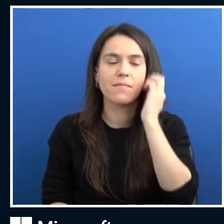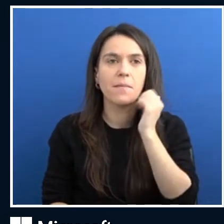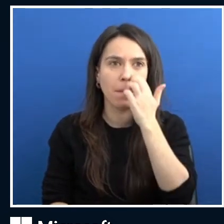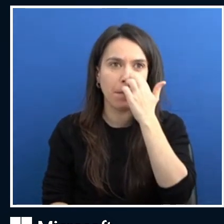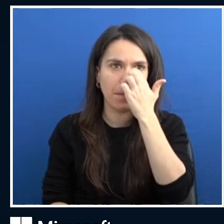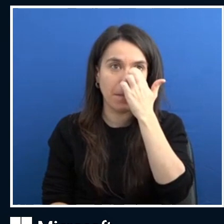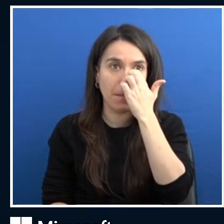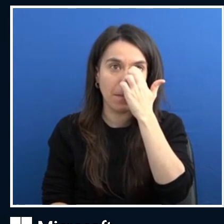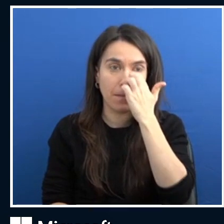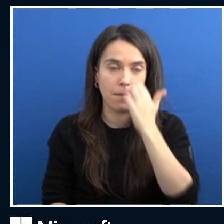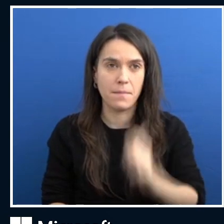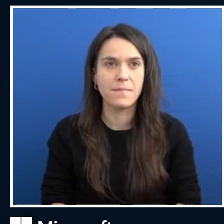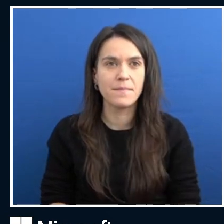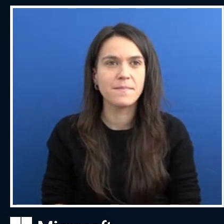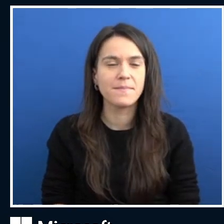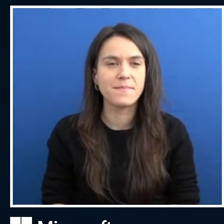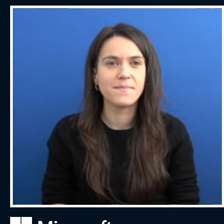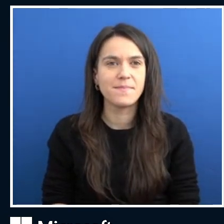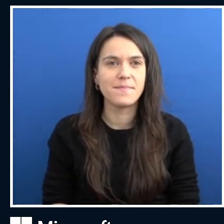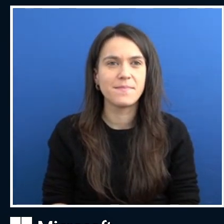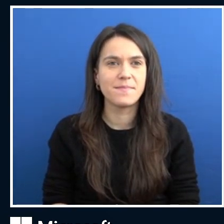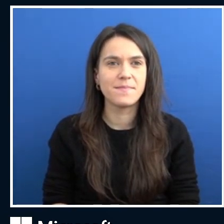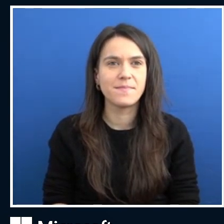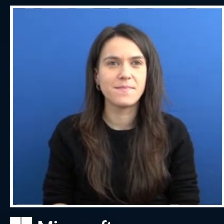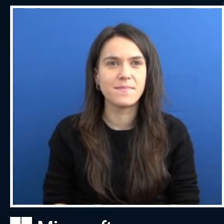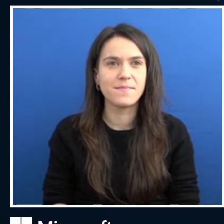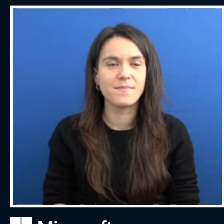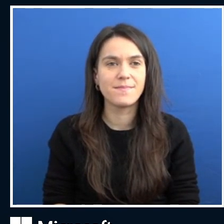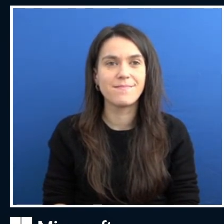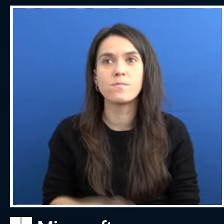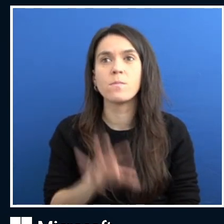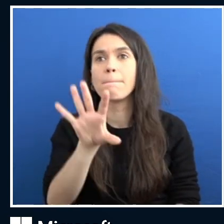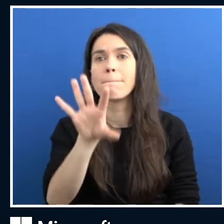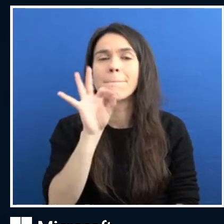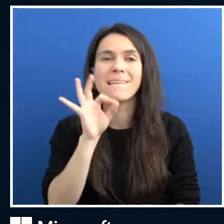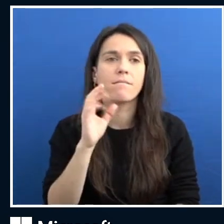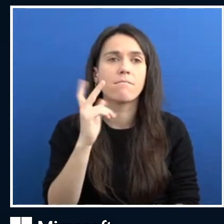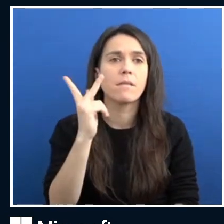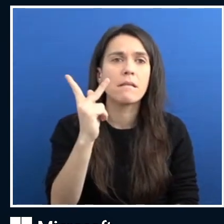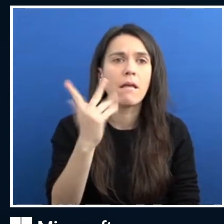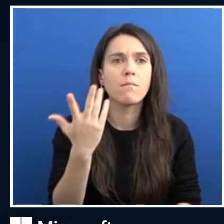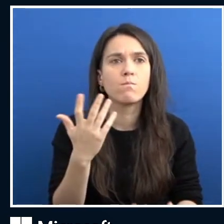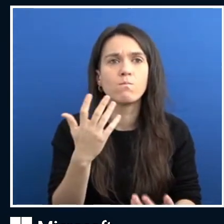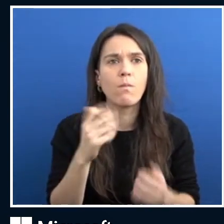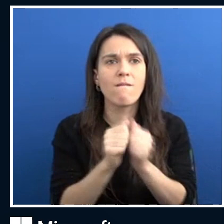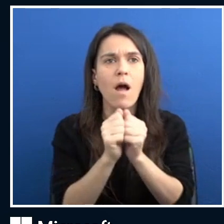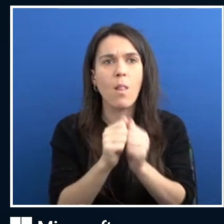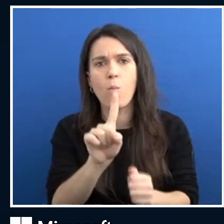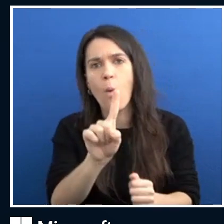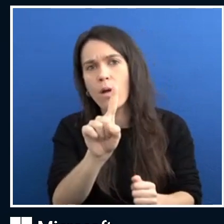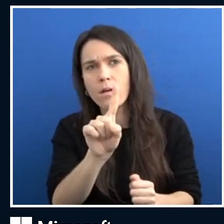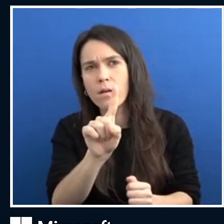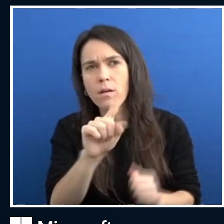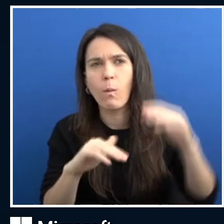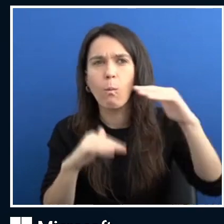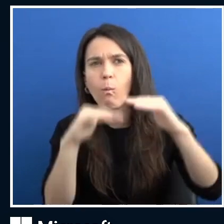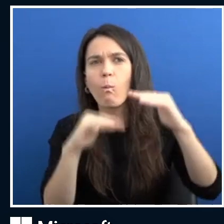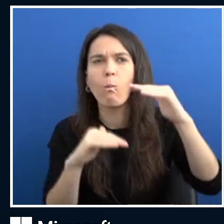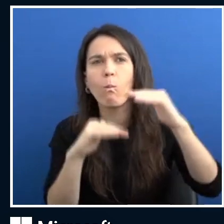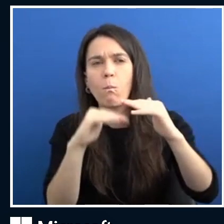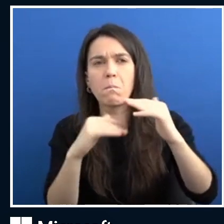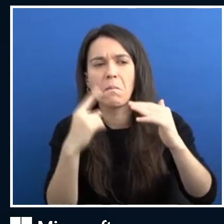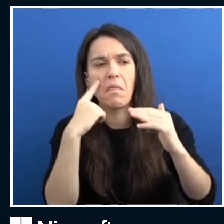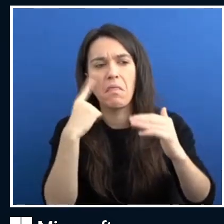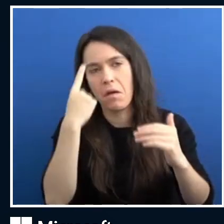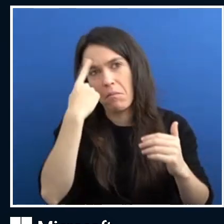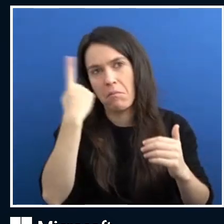I've taken the value of K as 1, so when you take a value as small as 1, it's very highly likely that that 1 point could just be an arbitrary point and you won't really get the